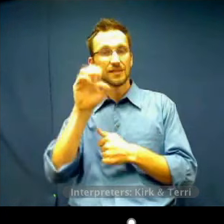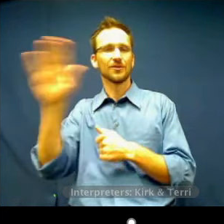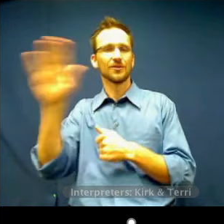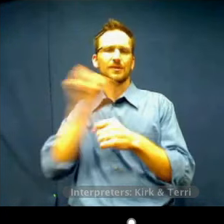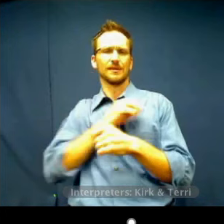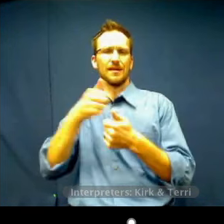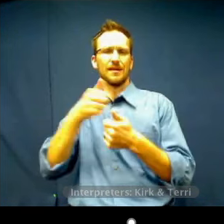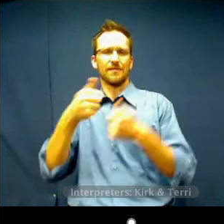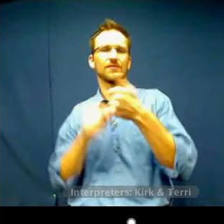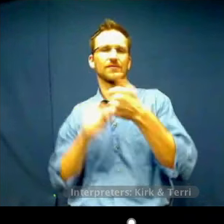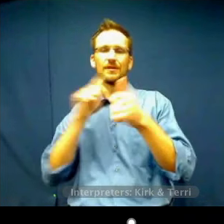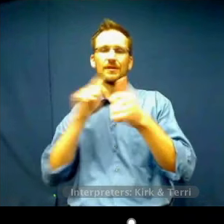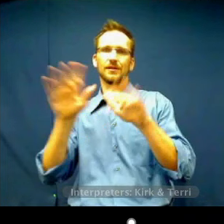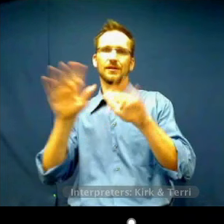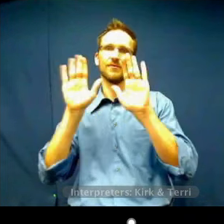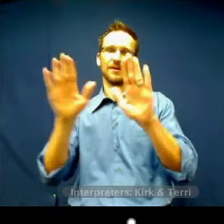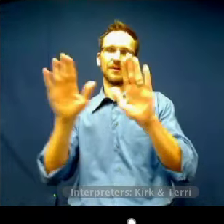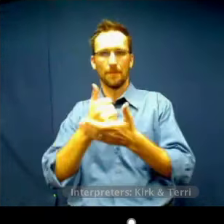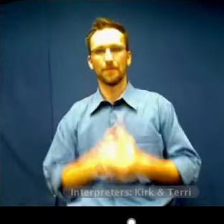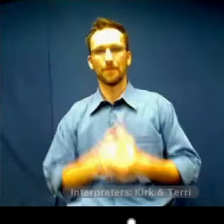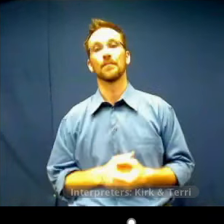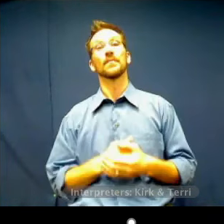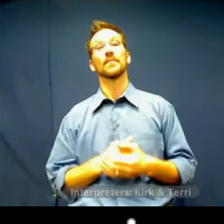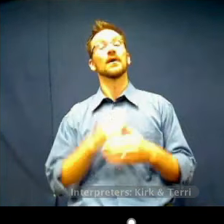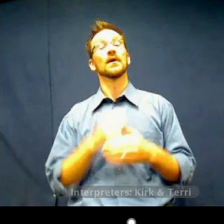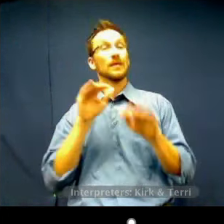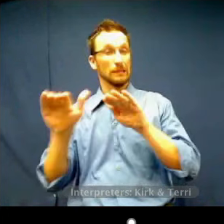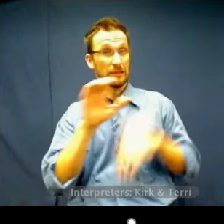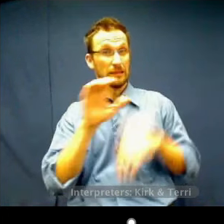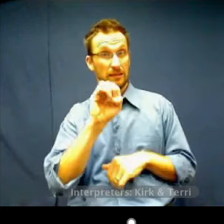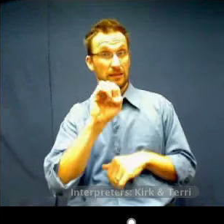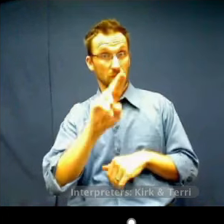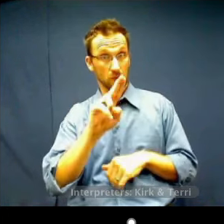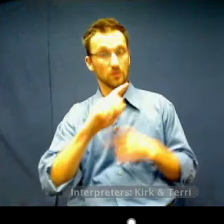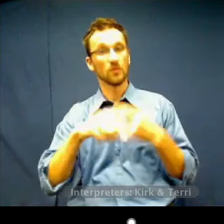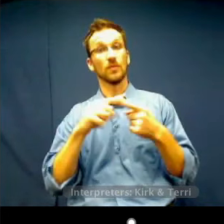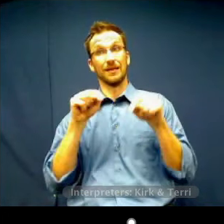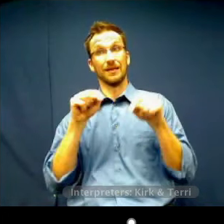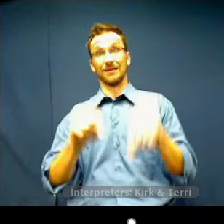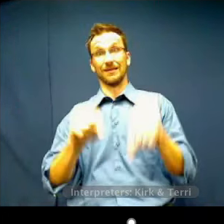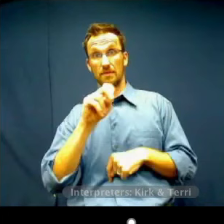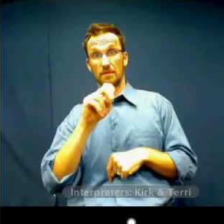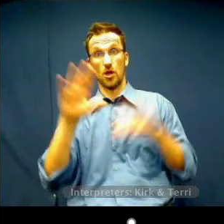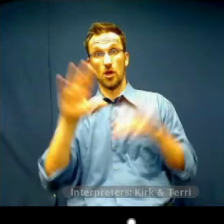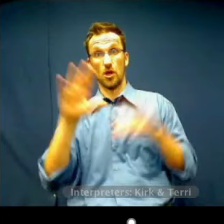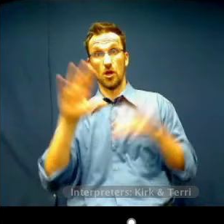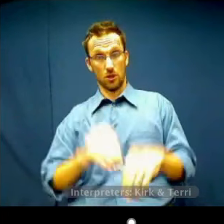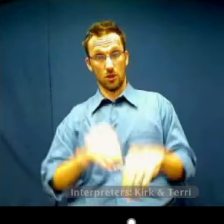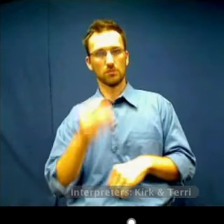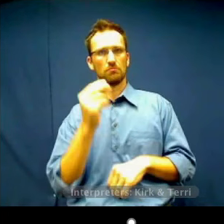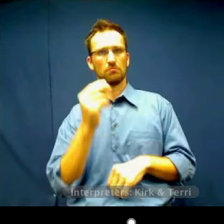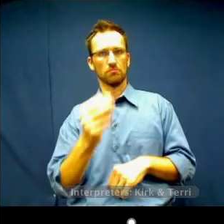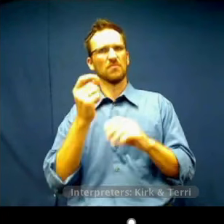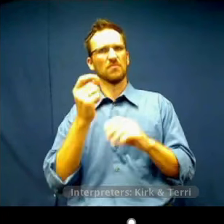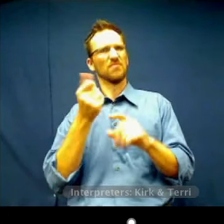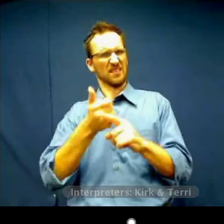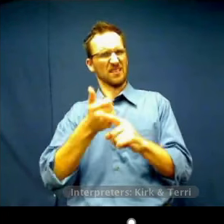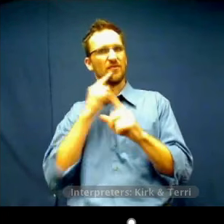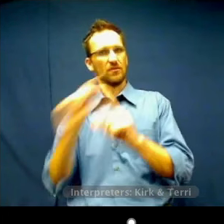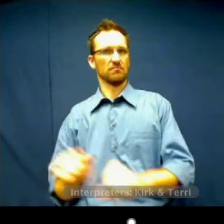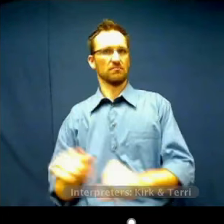the reminders for the CEUs. After you close out of this webinar, a survey will come up, and you fill that